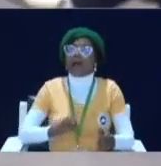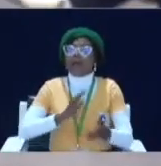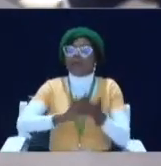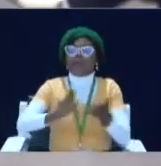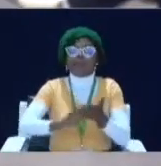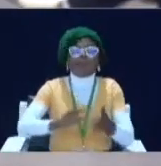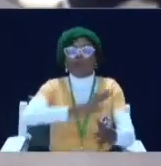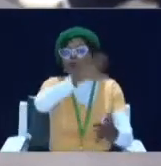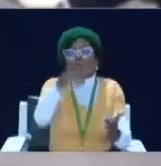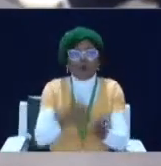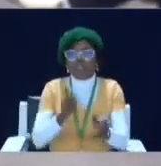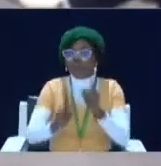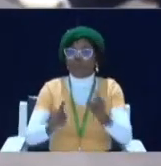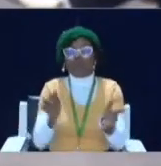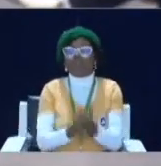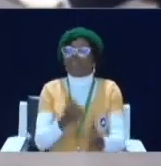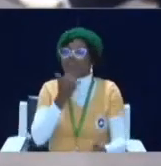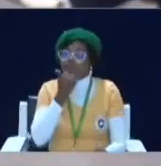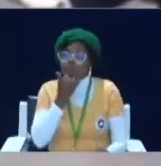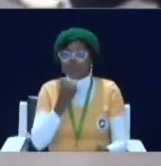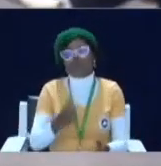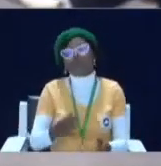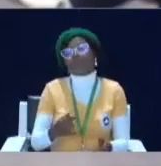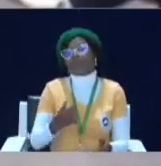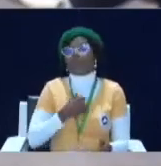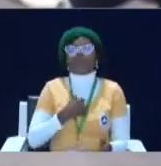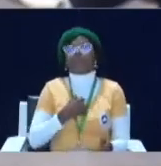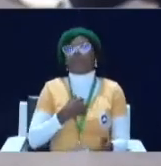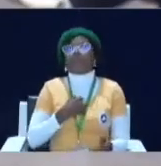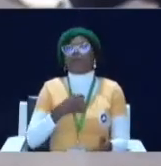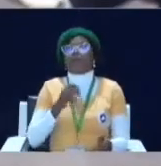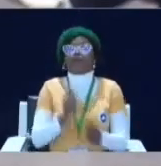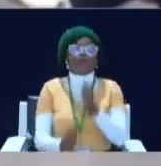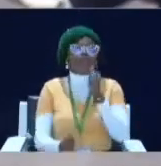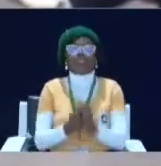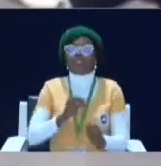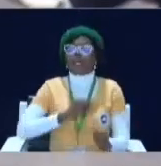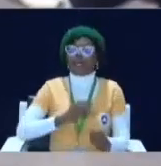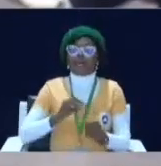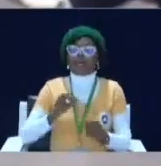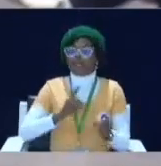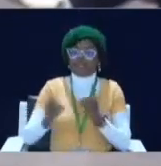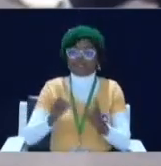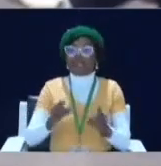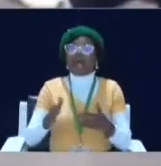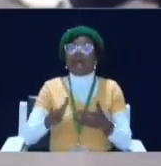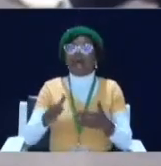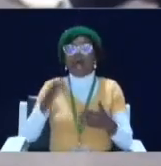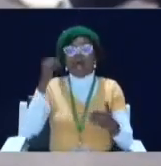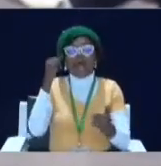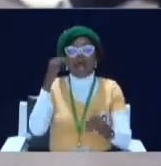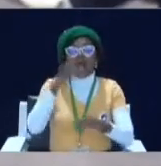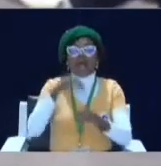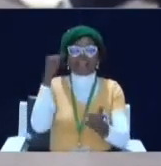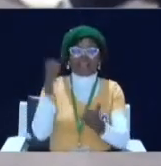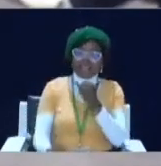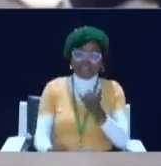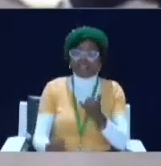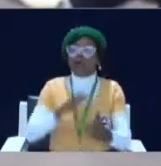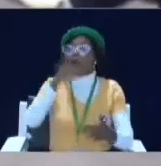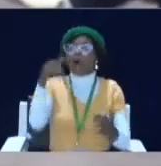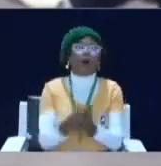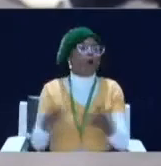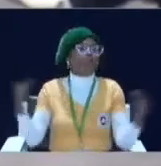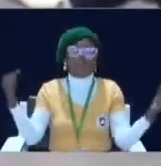people that have offended, which I did. At the end of the day, the pain, everything, the growth,